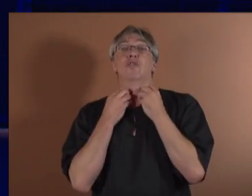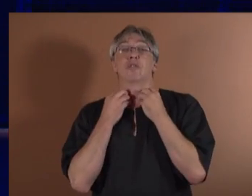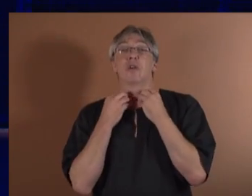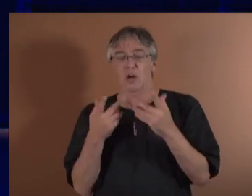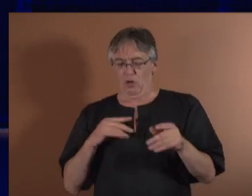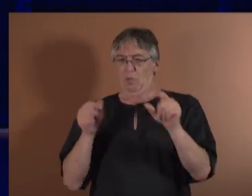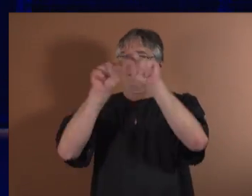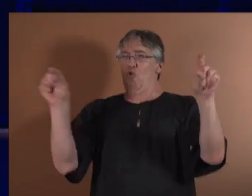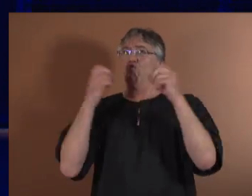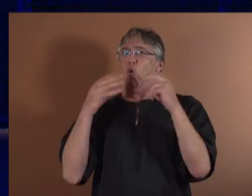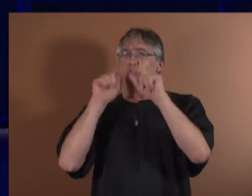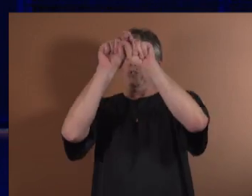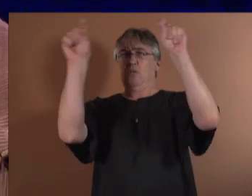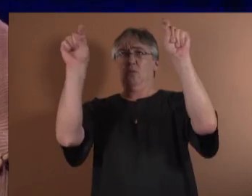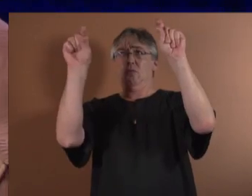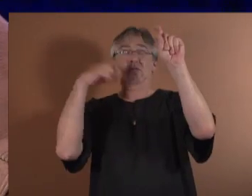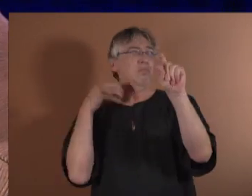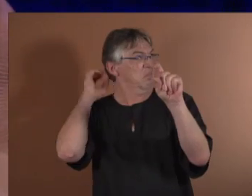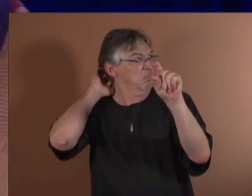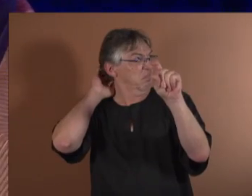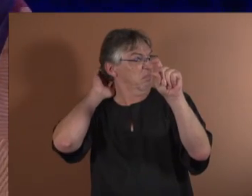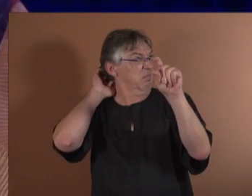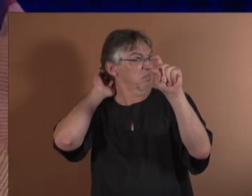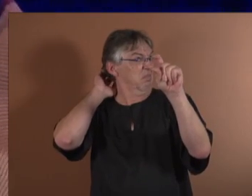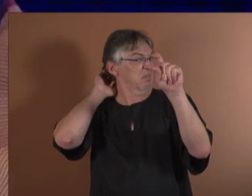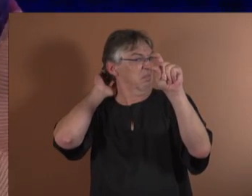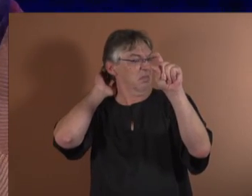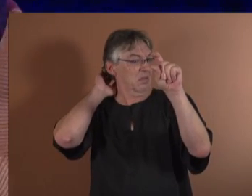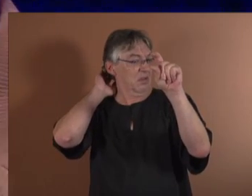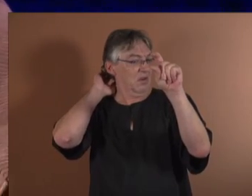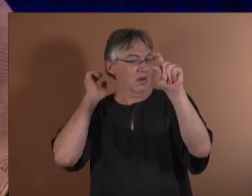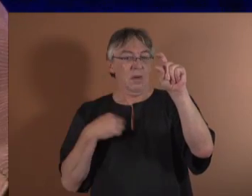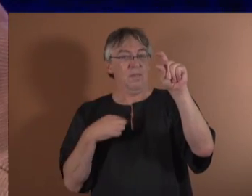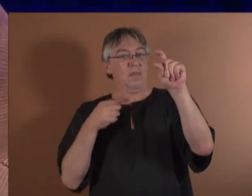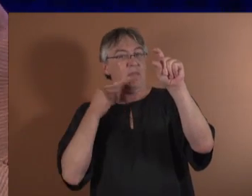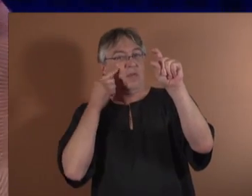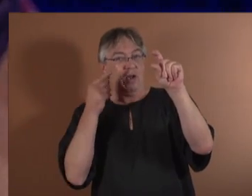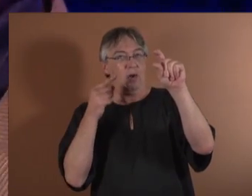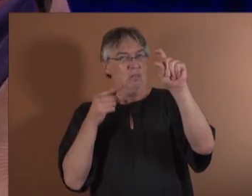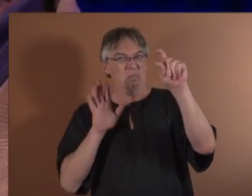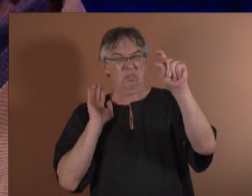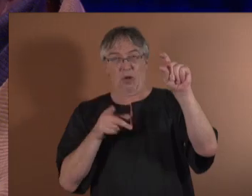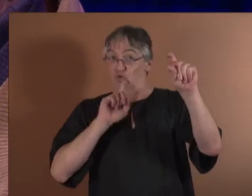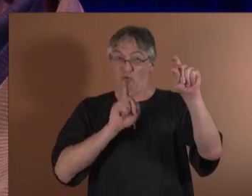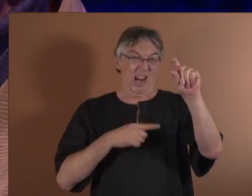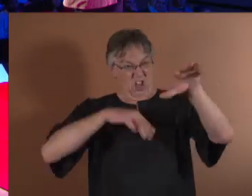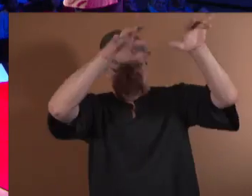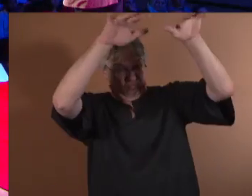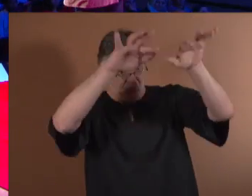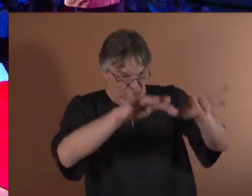froze. I don't think I ever wrote an outline first. I just wrote the report, hoped it was okay, and filled in the outline after the fact. How many of you ever did